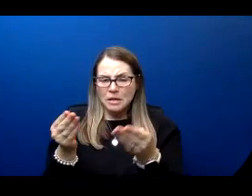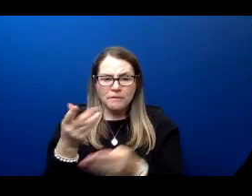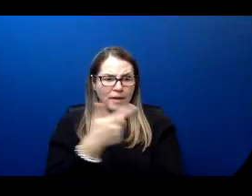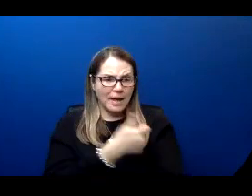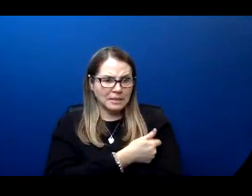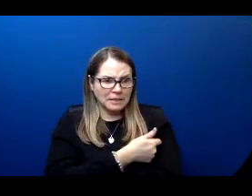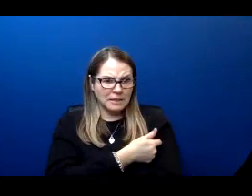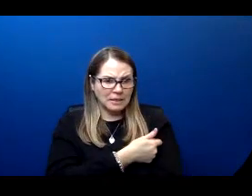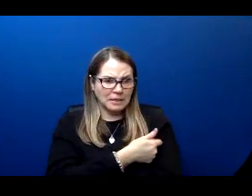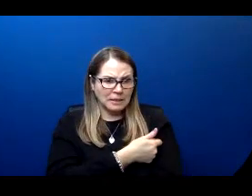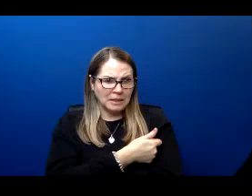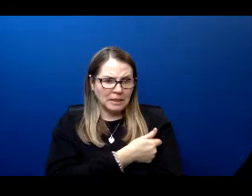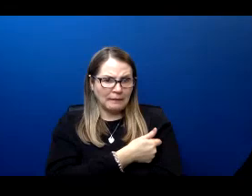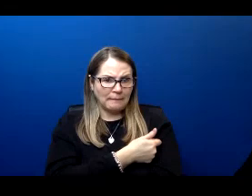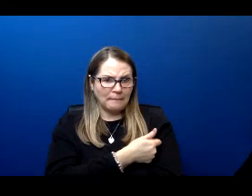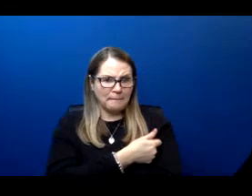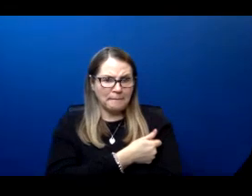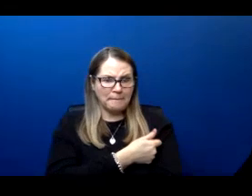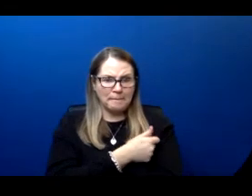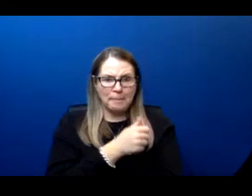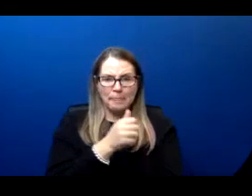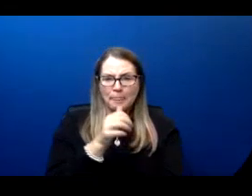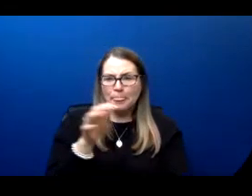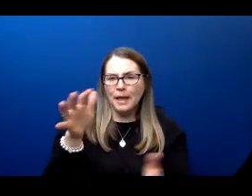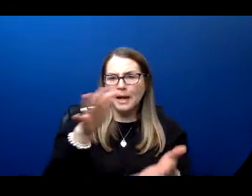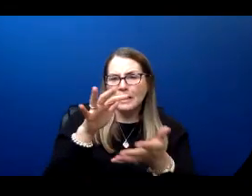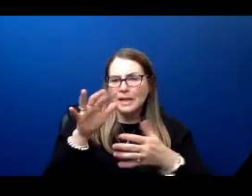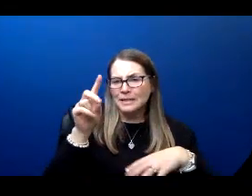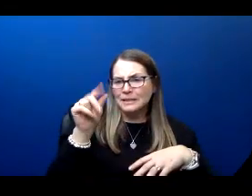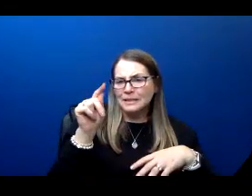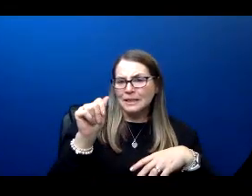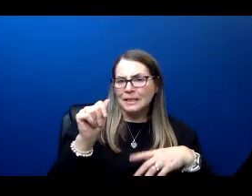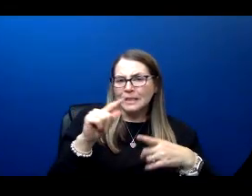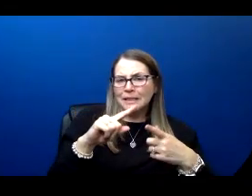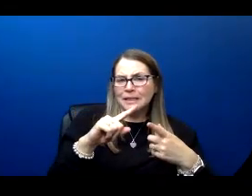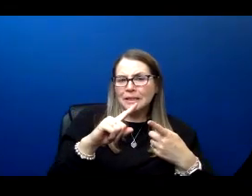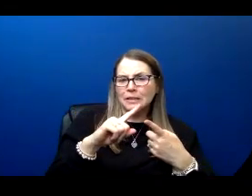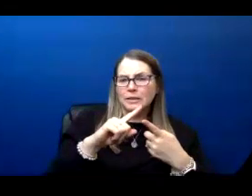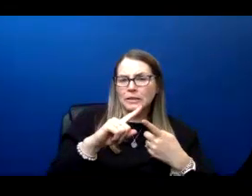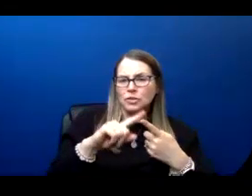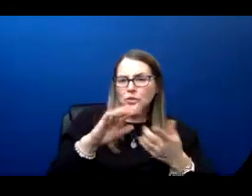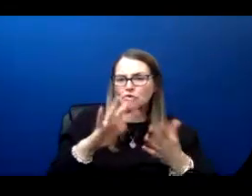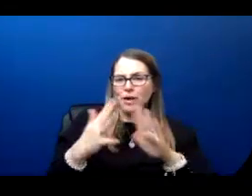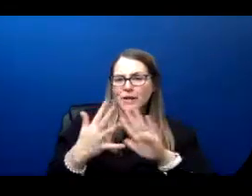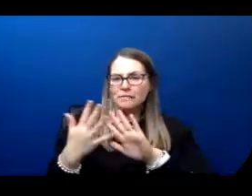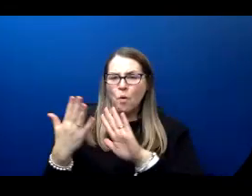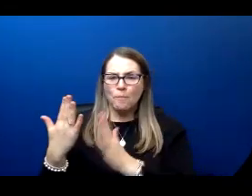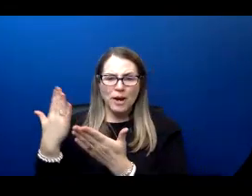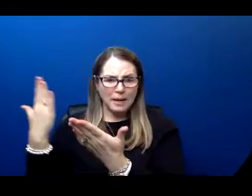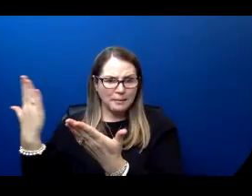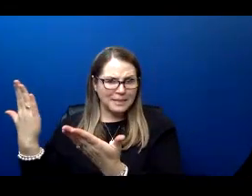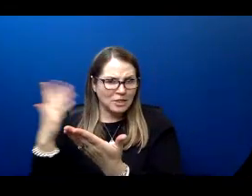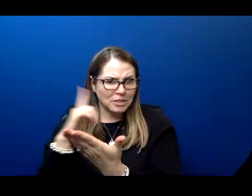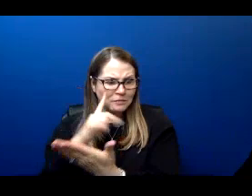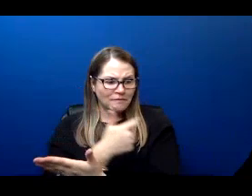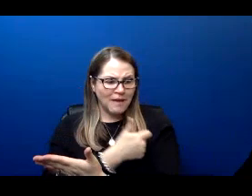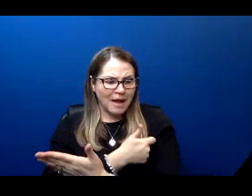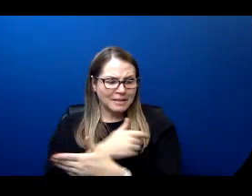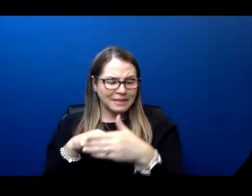lastly, I collected some data that I transformed into recommendations to increase pneumonia vaccine access, but I feel